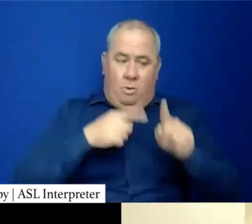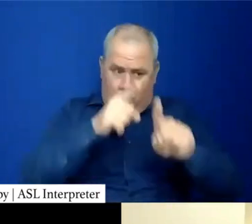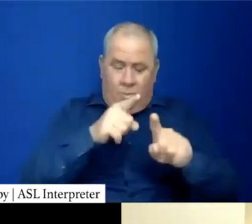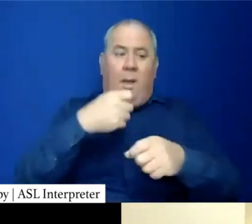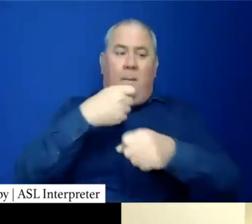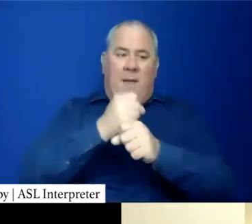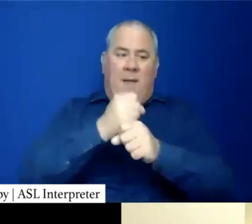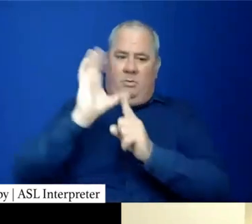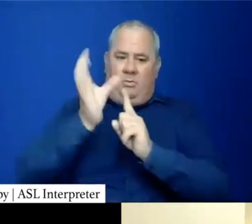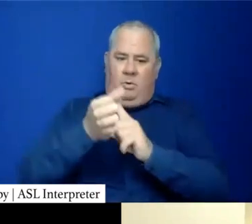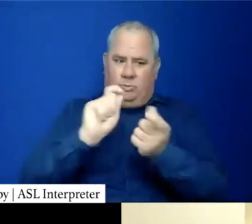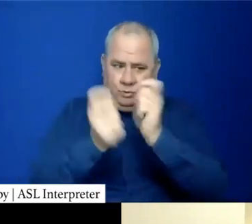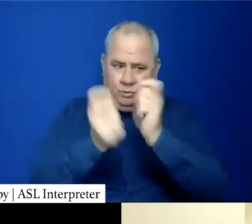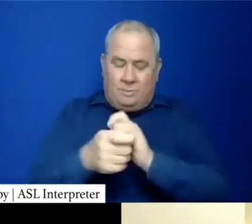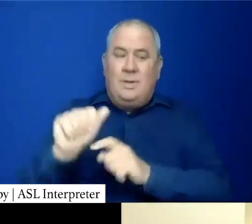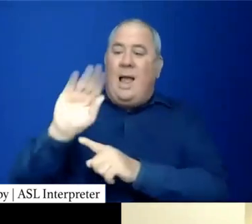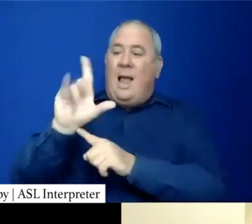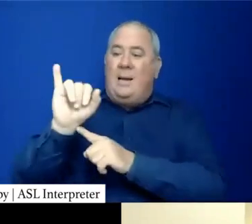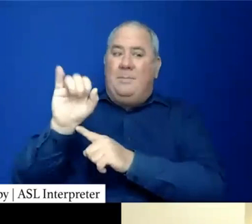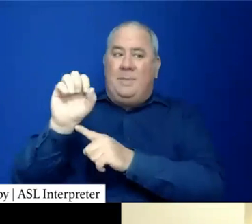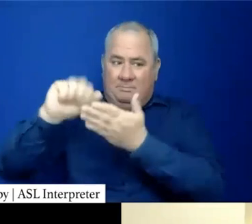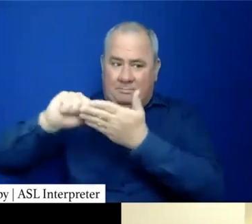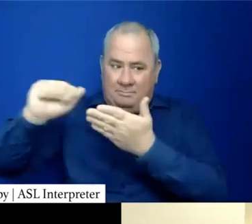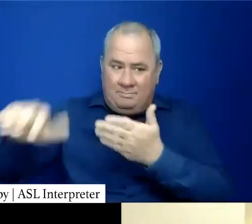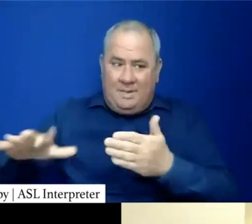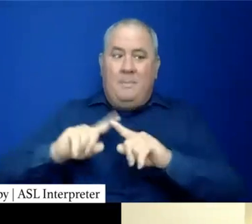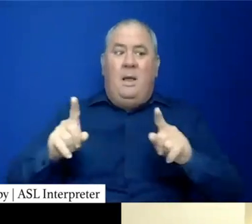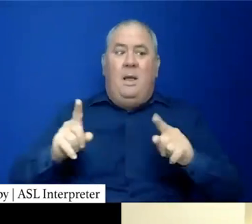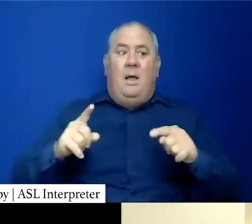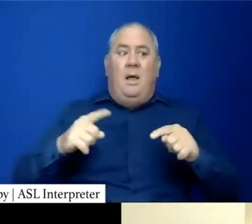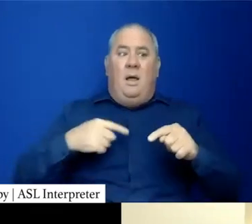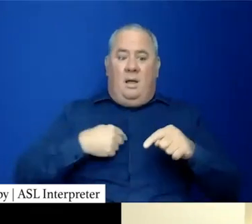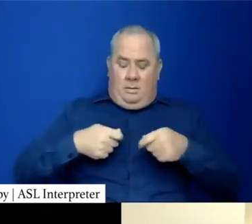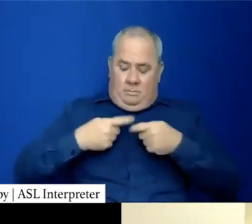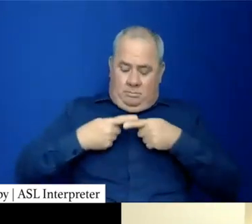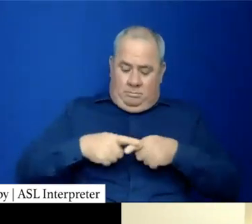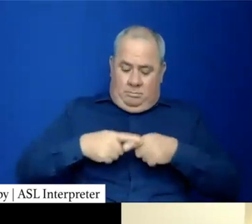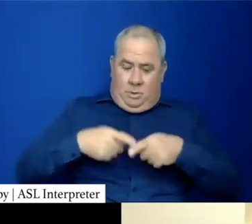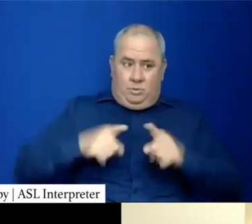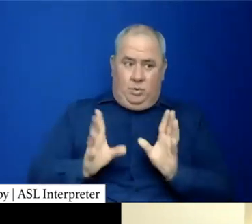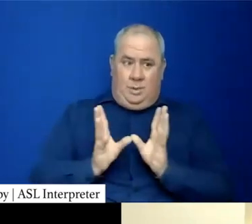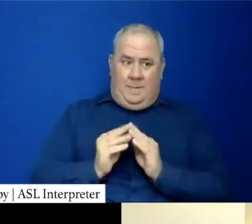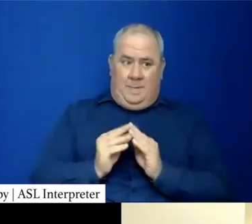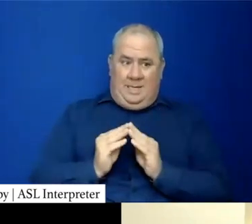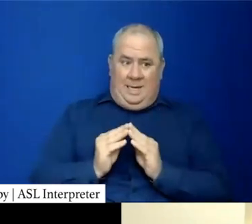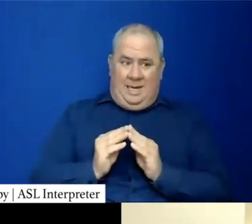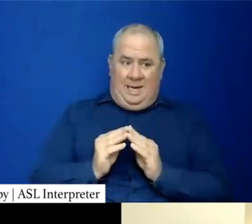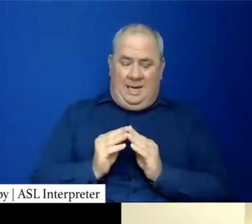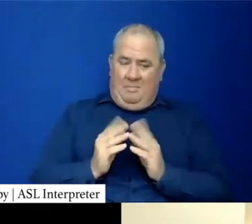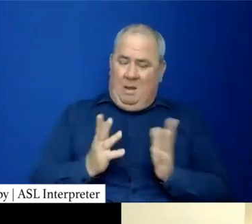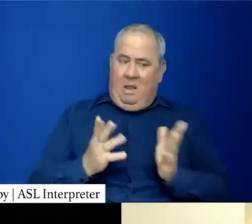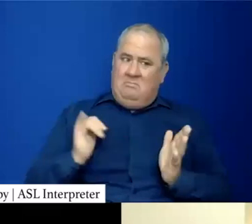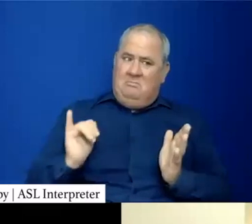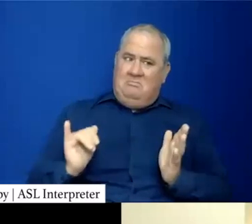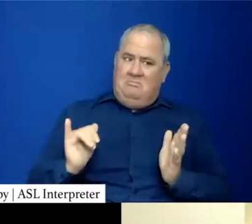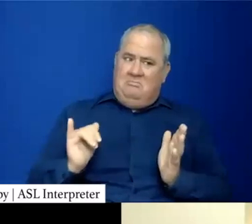get myself to be able to knit in meetings. So it's not really shocking when you have studies coming out like,